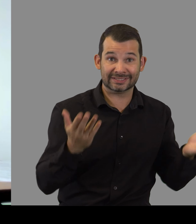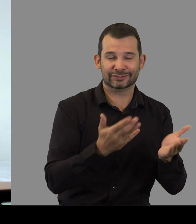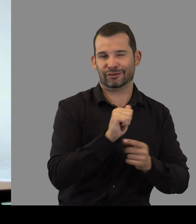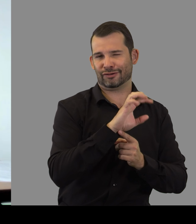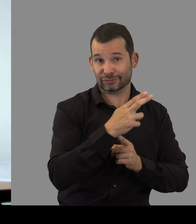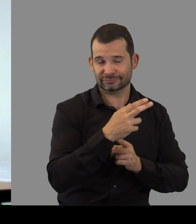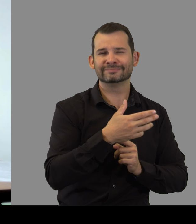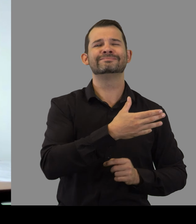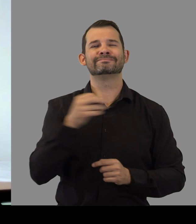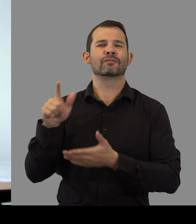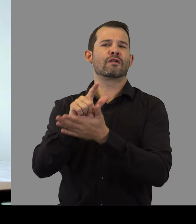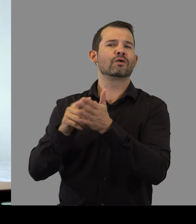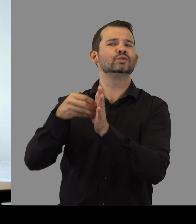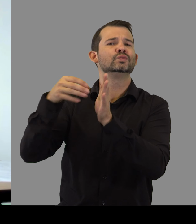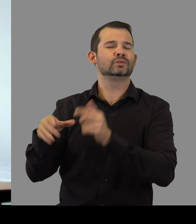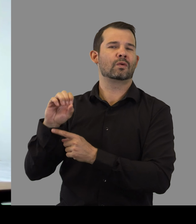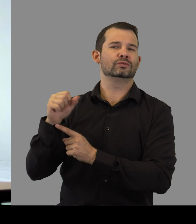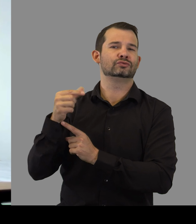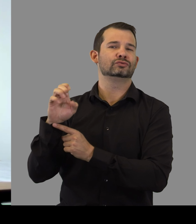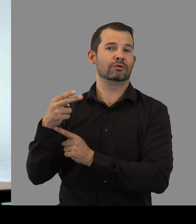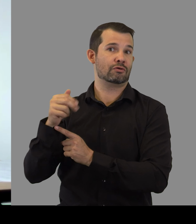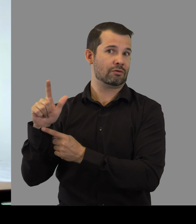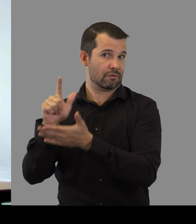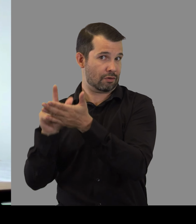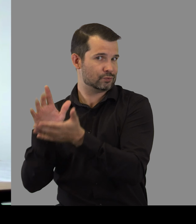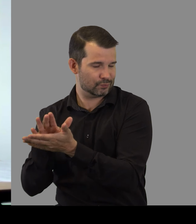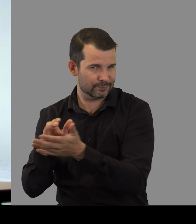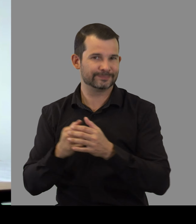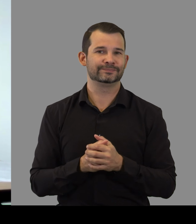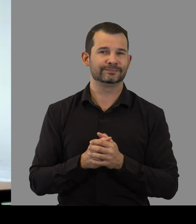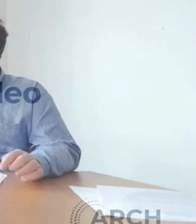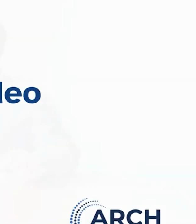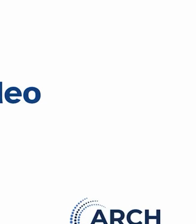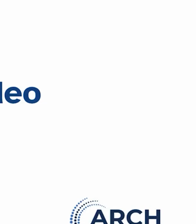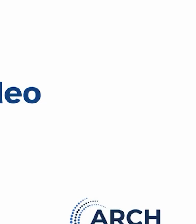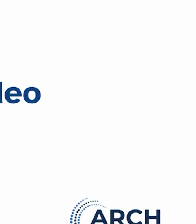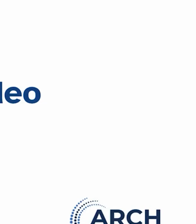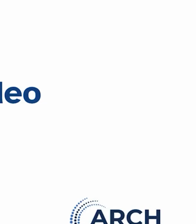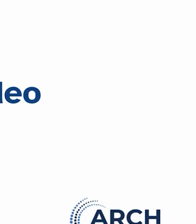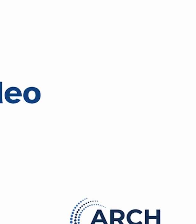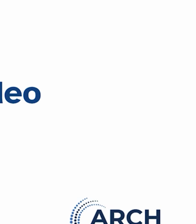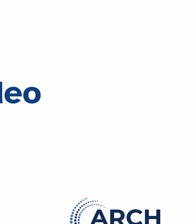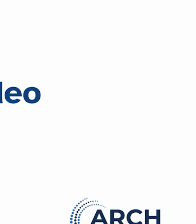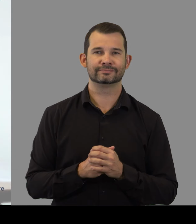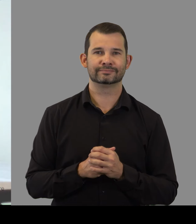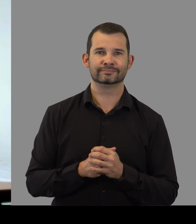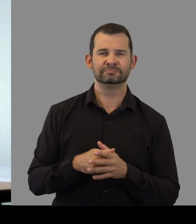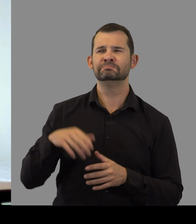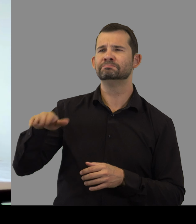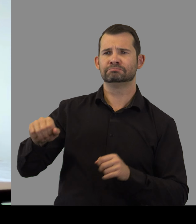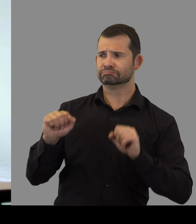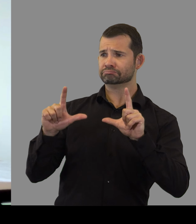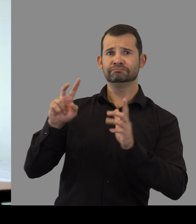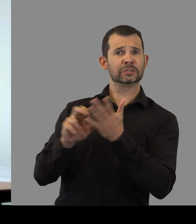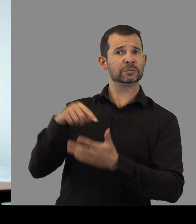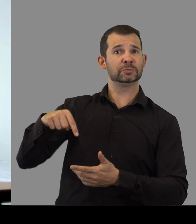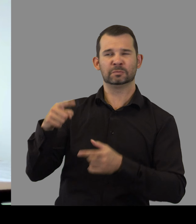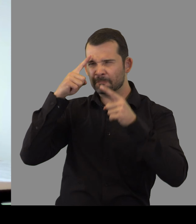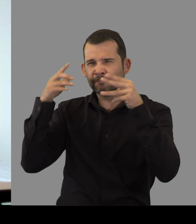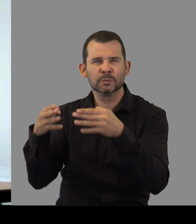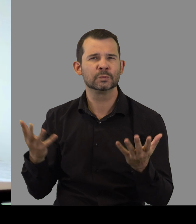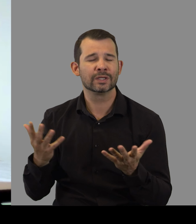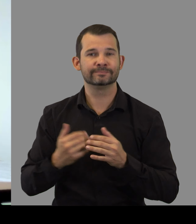law intensive student at Arch and a law student at Osgoode Hall Law School. Overview of video. So what will be